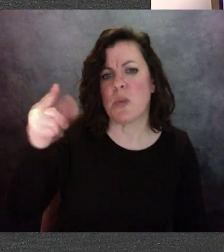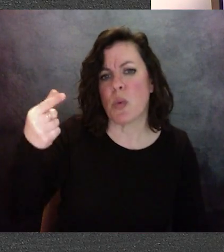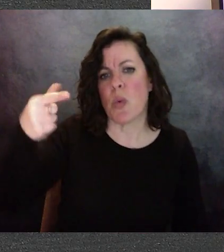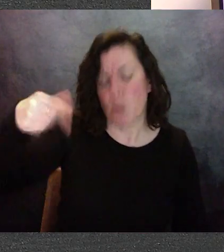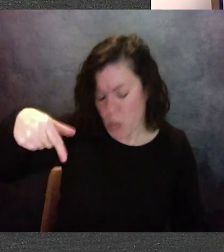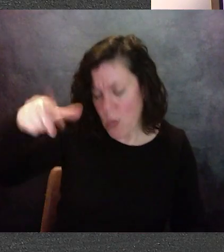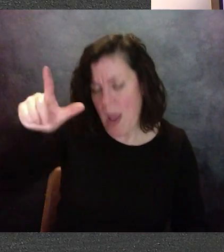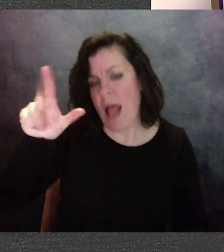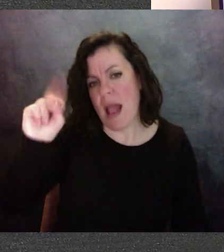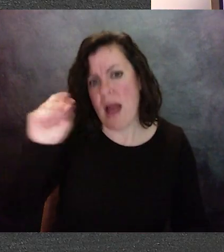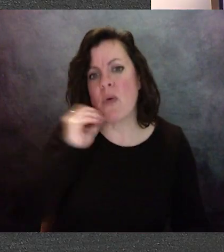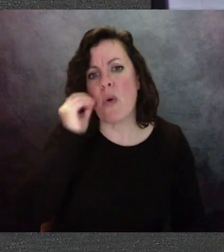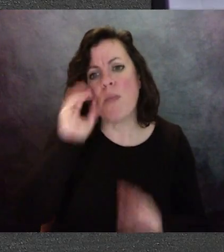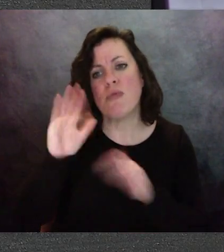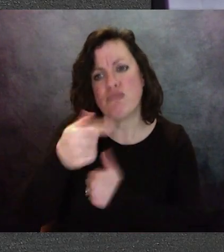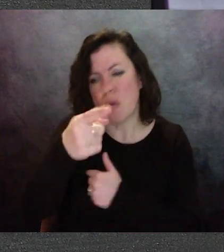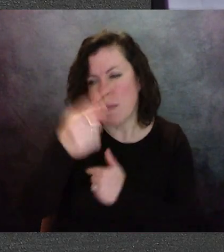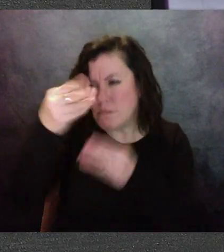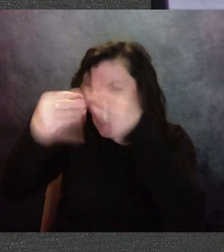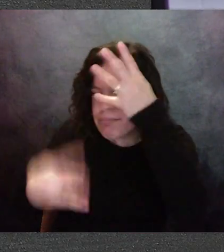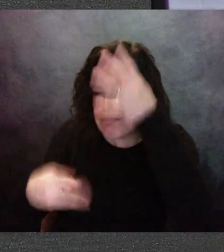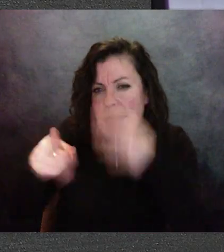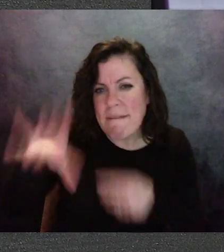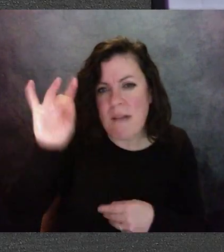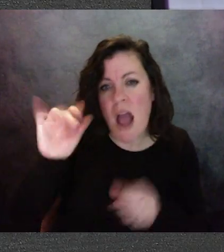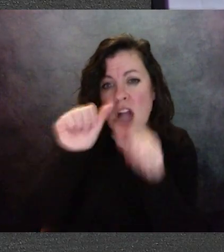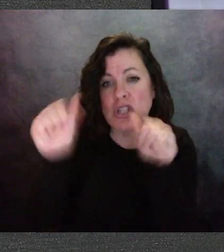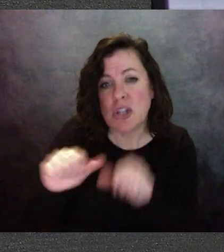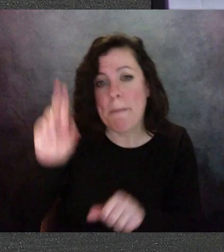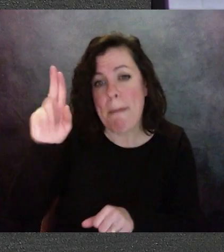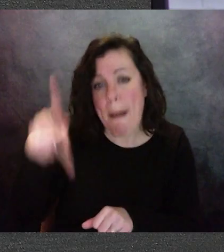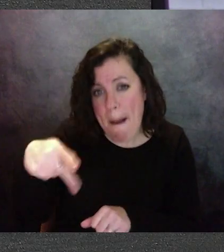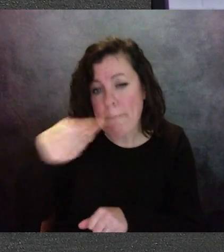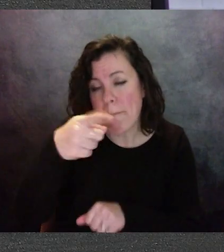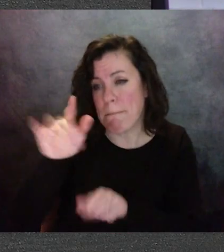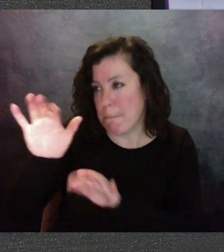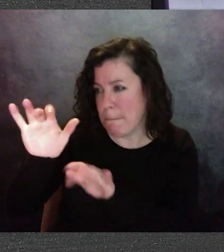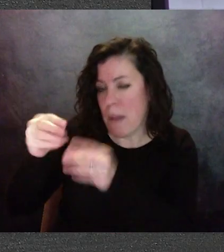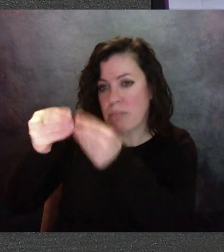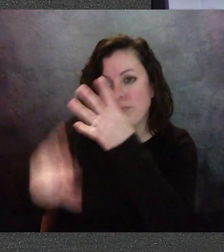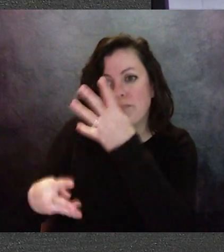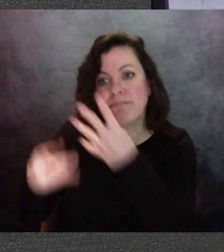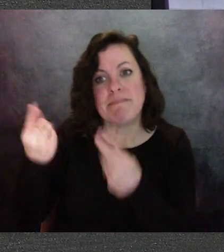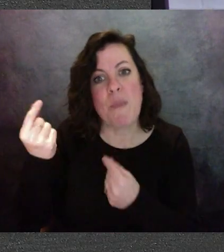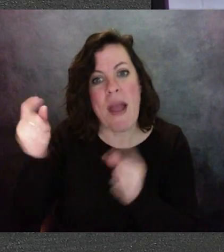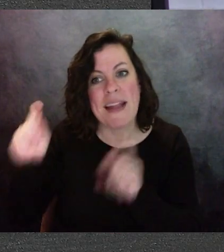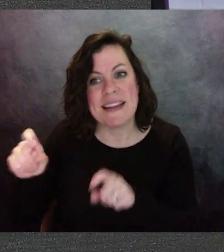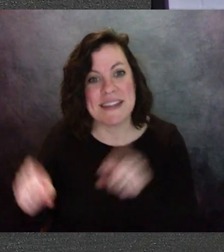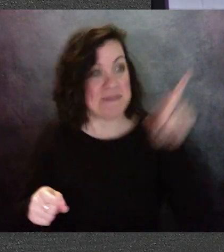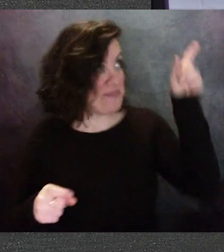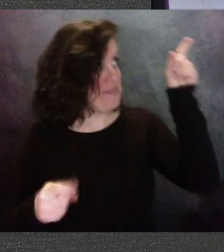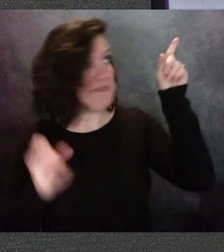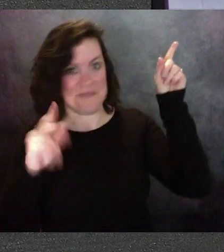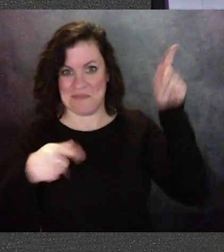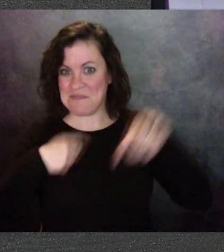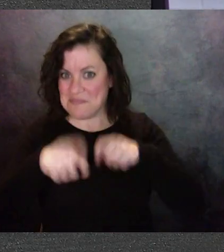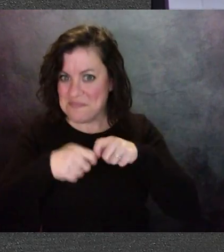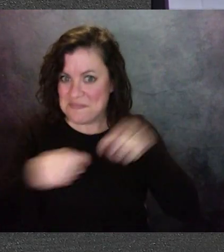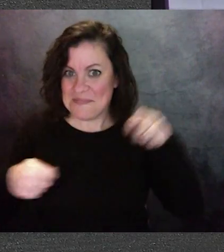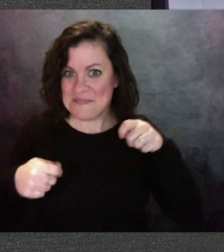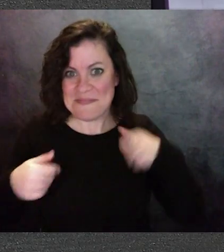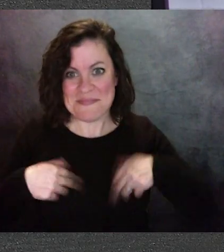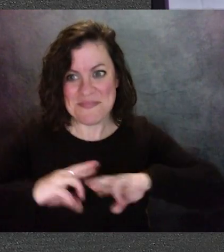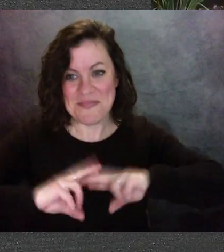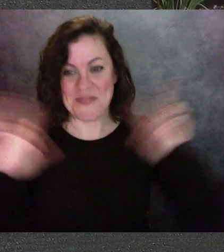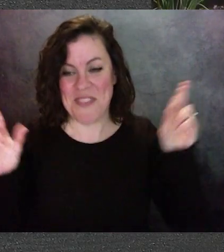shapes together. I'm just getting my sneakers on. I'm ready to shape up with my shapes. Hey, looks like I got